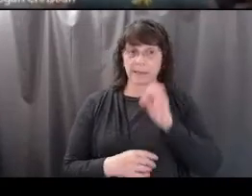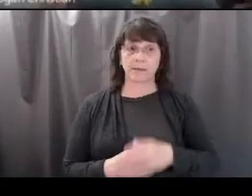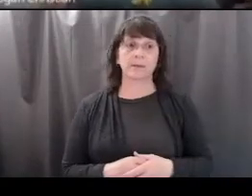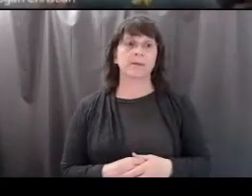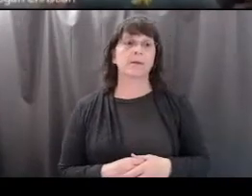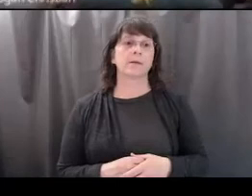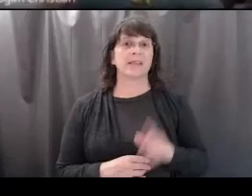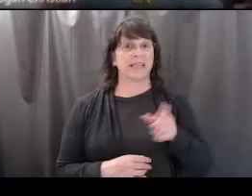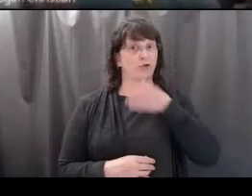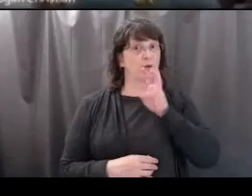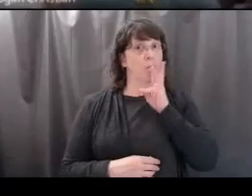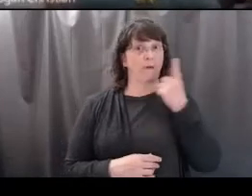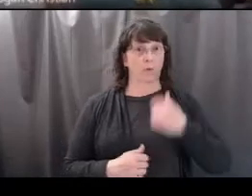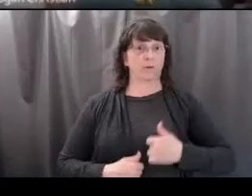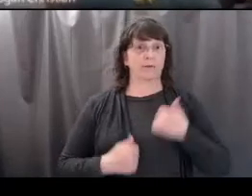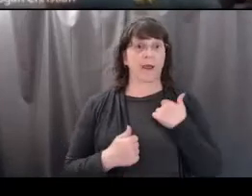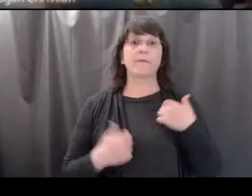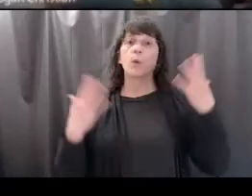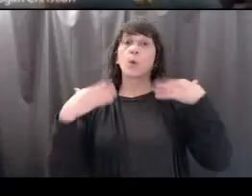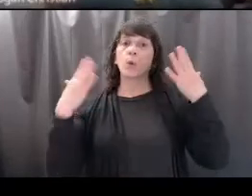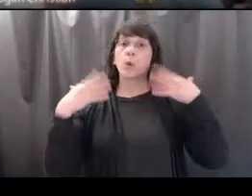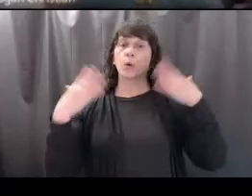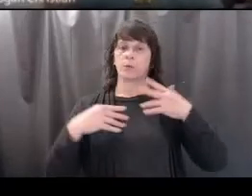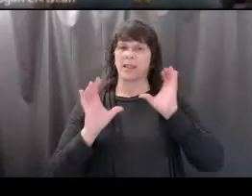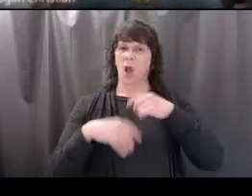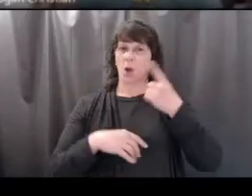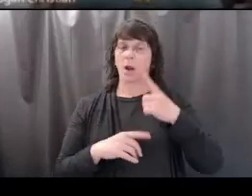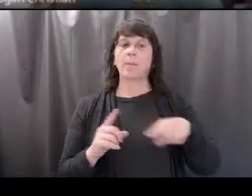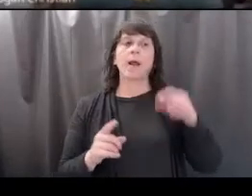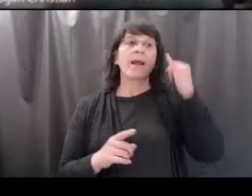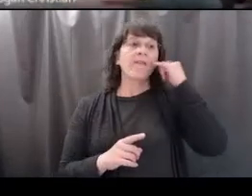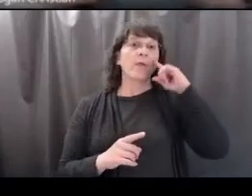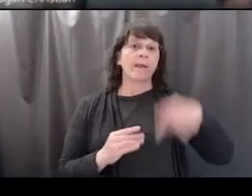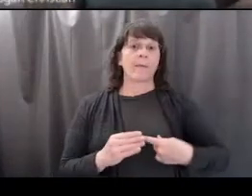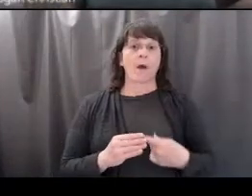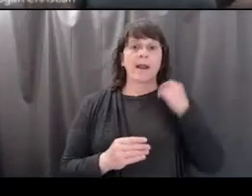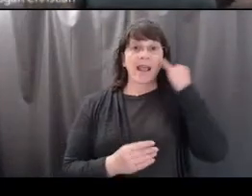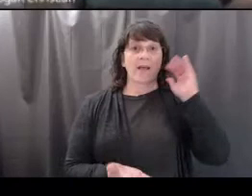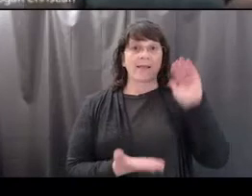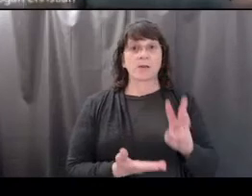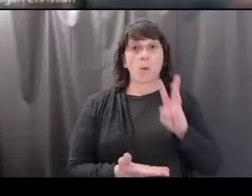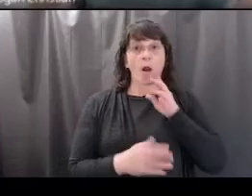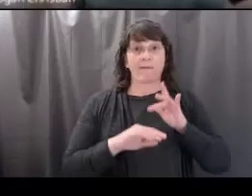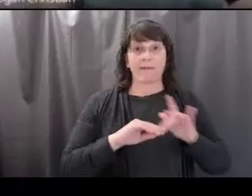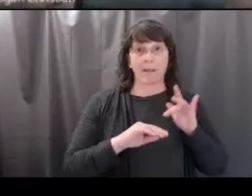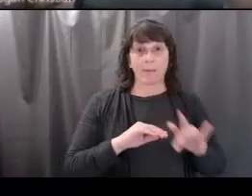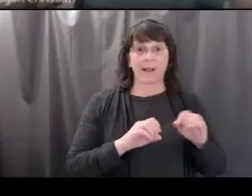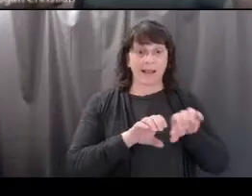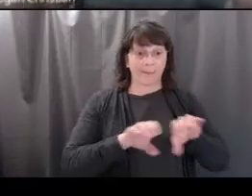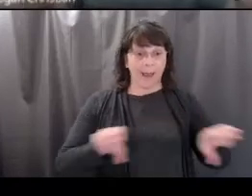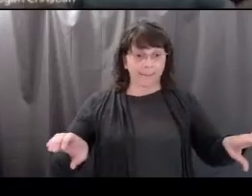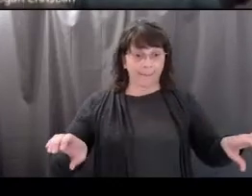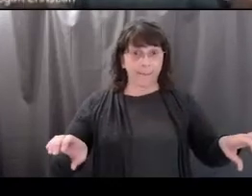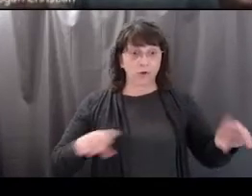drink to survive. Cooling is kind of an odd one, but if you think about it, if there's less water available in pipes